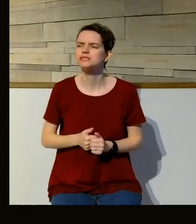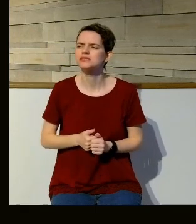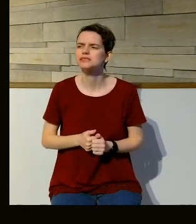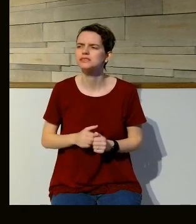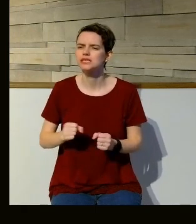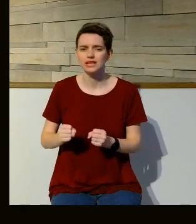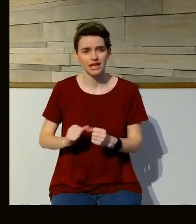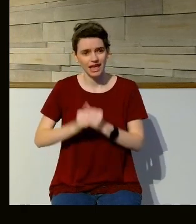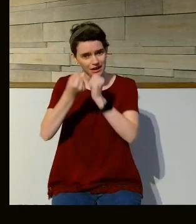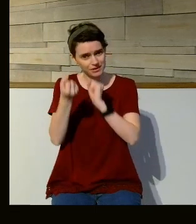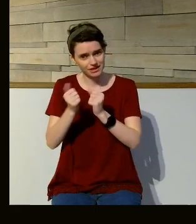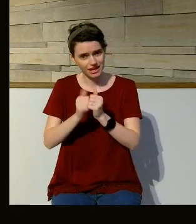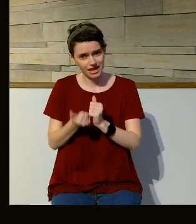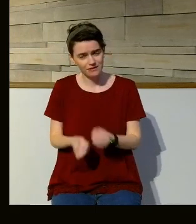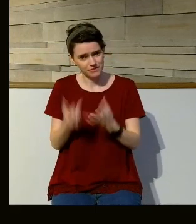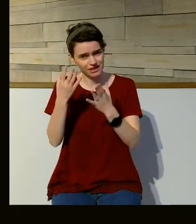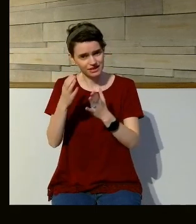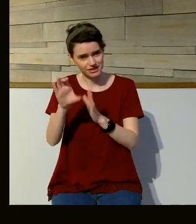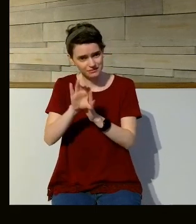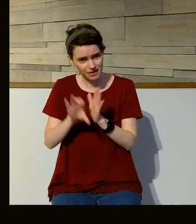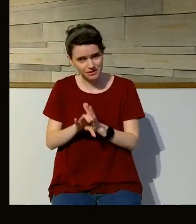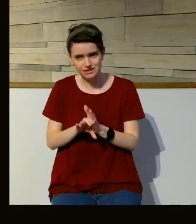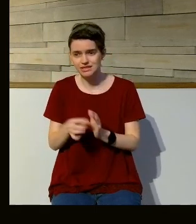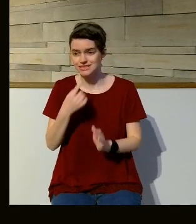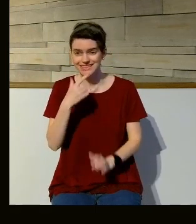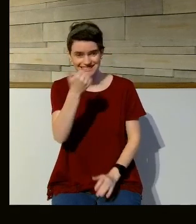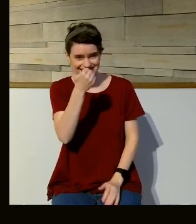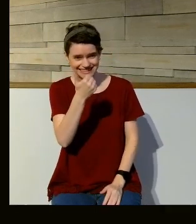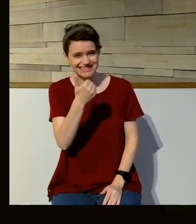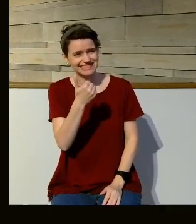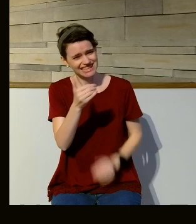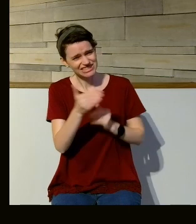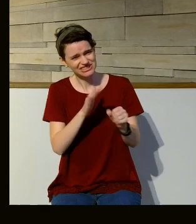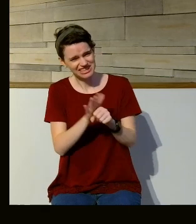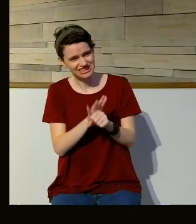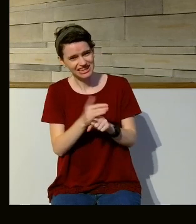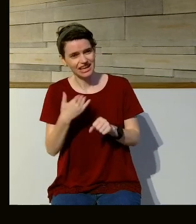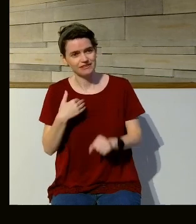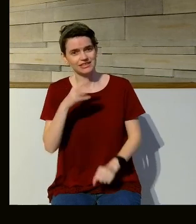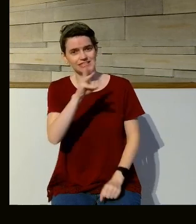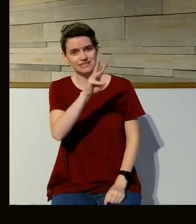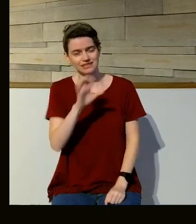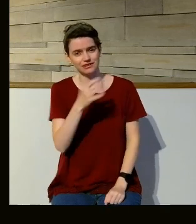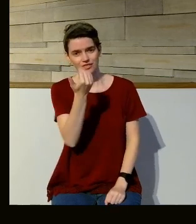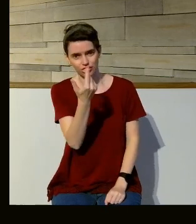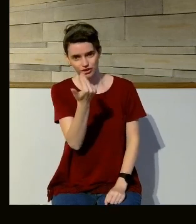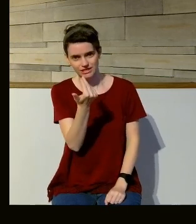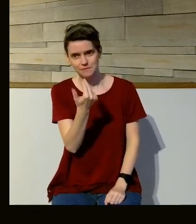how many commandments are in the Old Testament? Sometimes people shout 10, and I say, close enough. It's actually 613, but